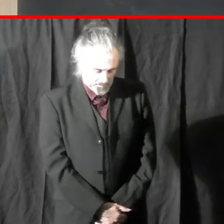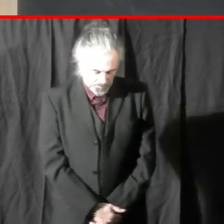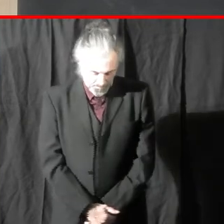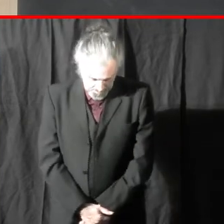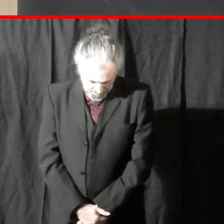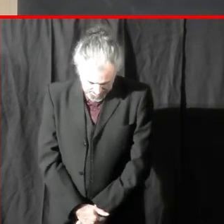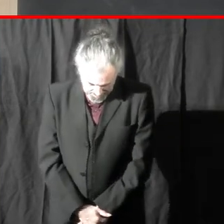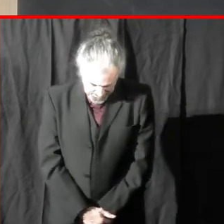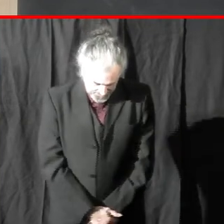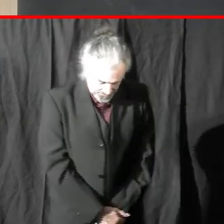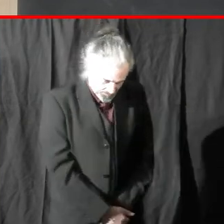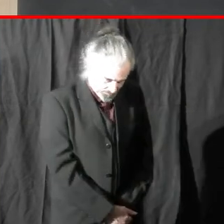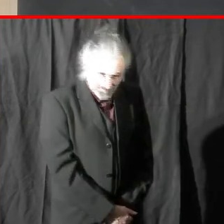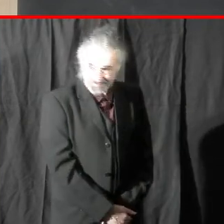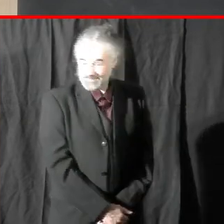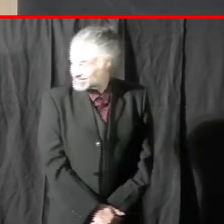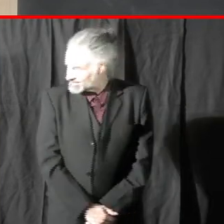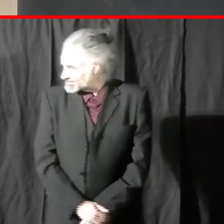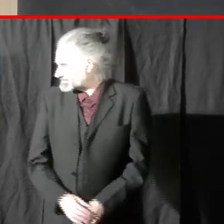So...